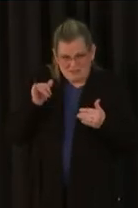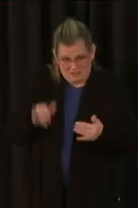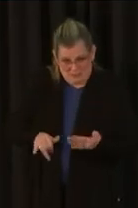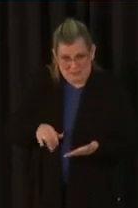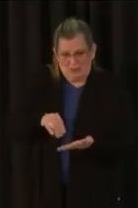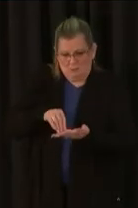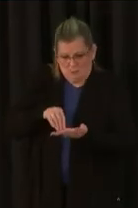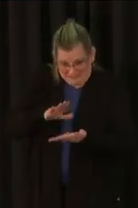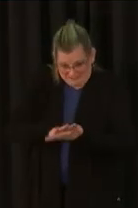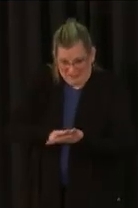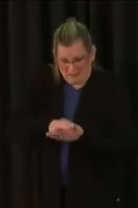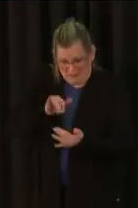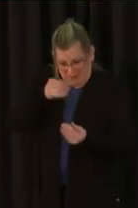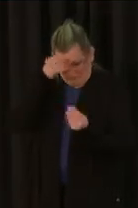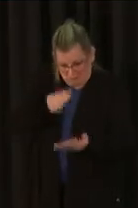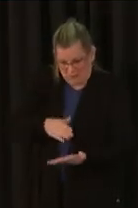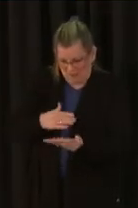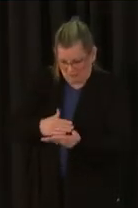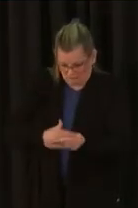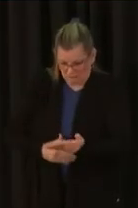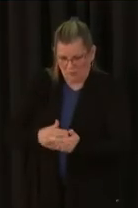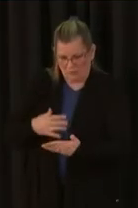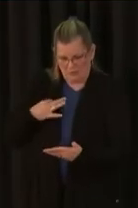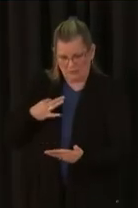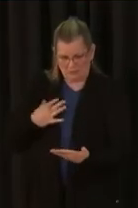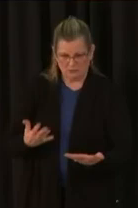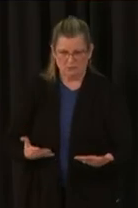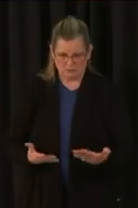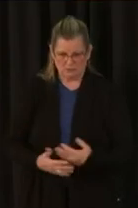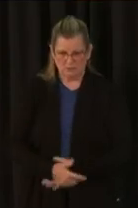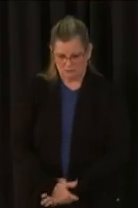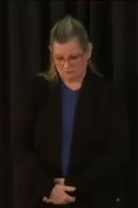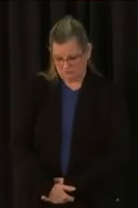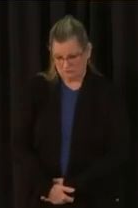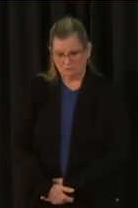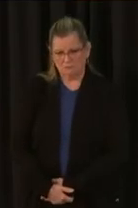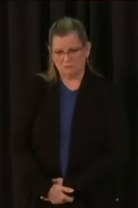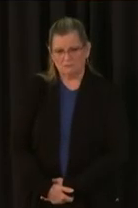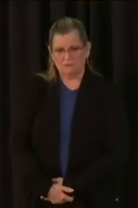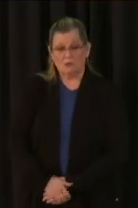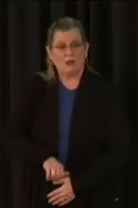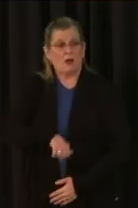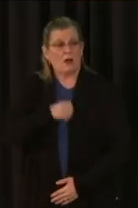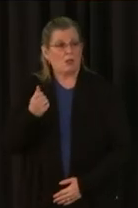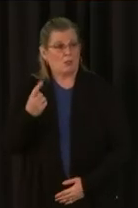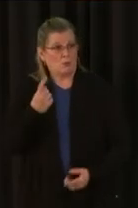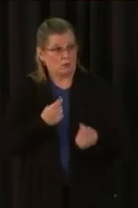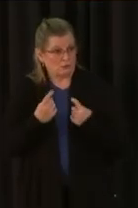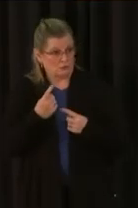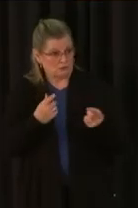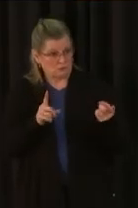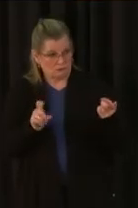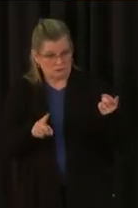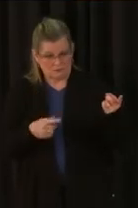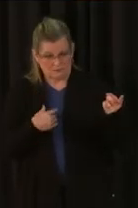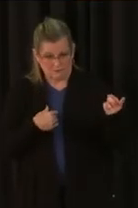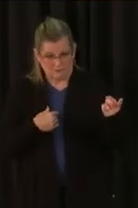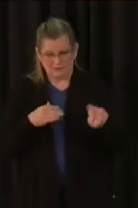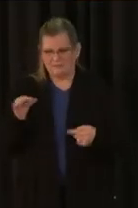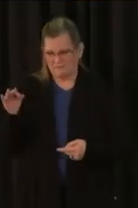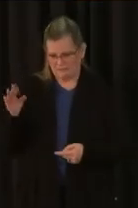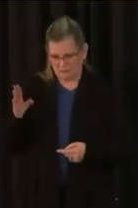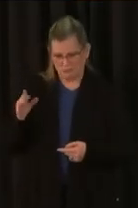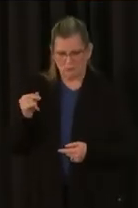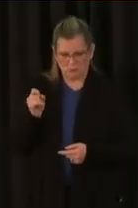that on your list. Is literally all we're saying. Okay, and then a couple questions that came in from Frank. And